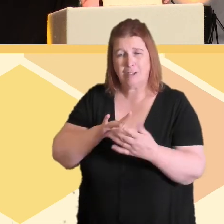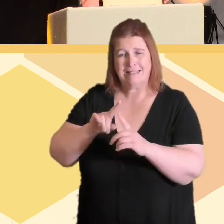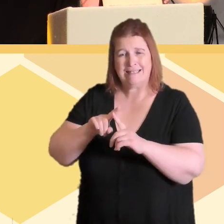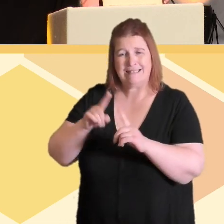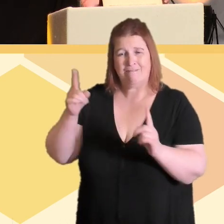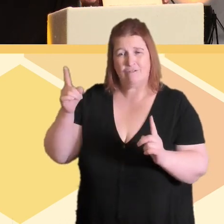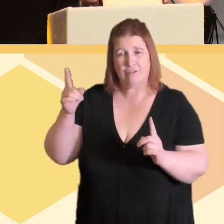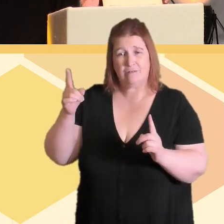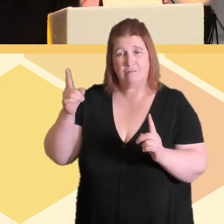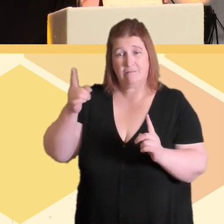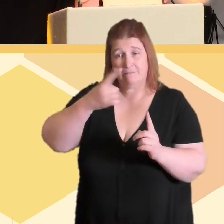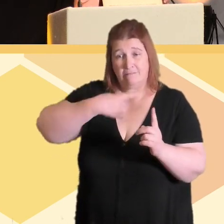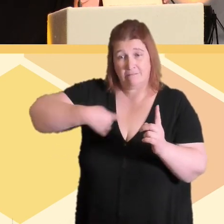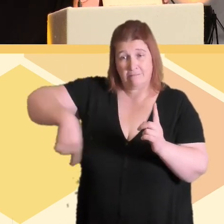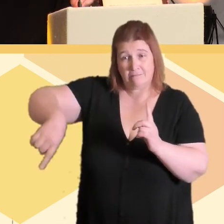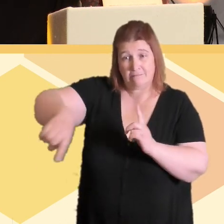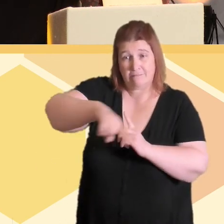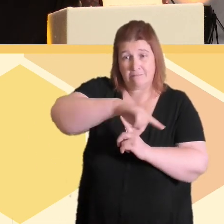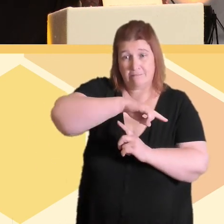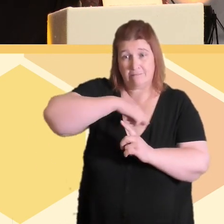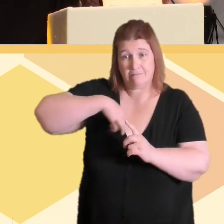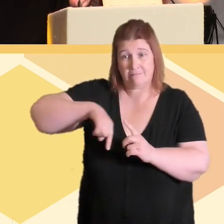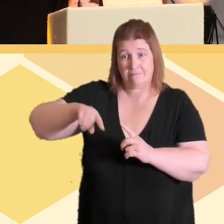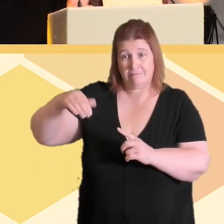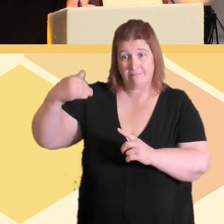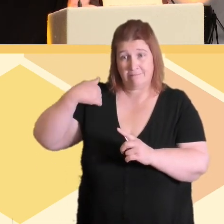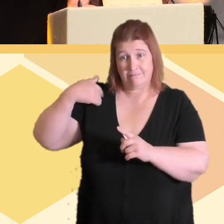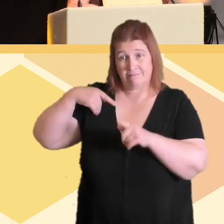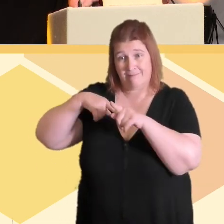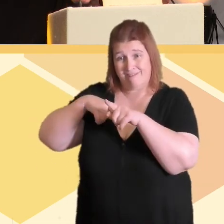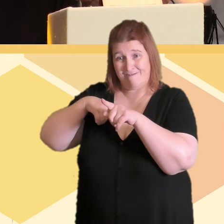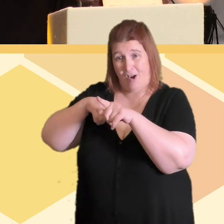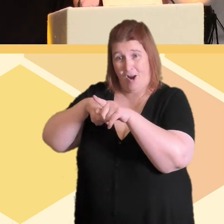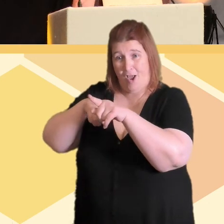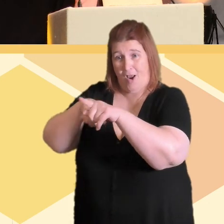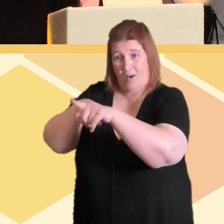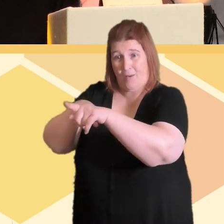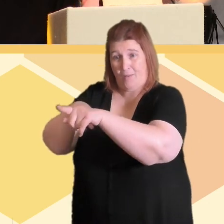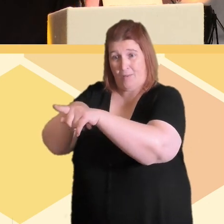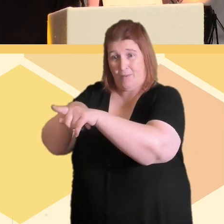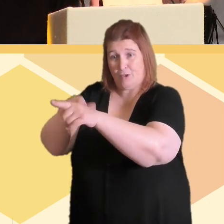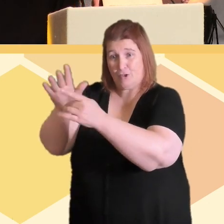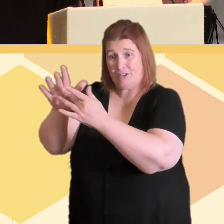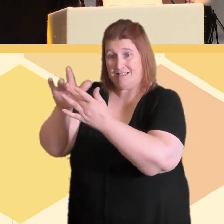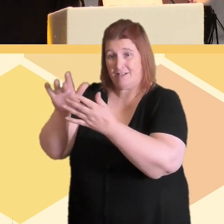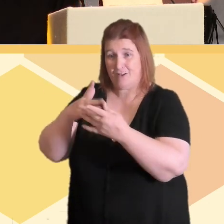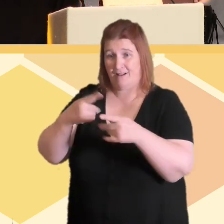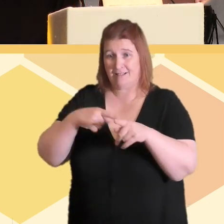We are, after all, called to follow him, not the world.